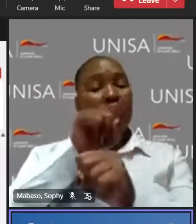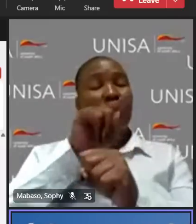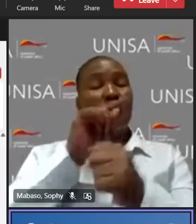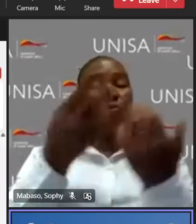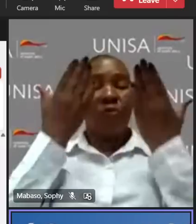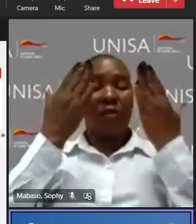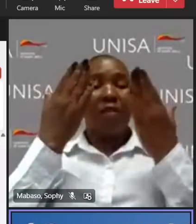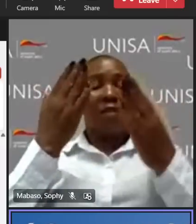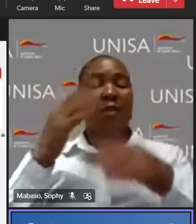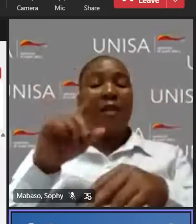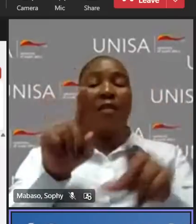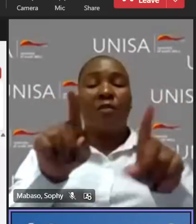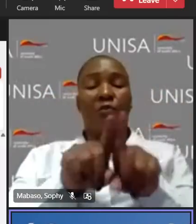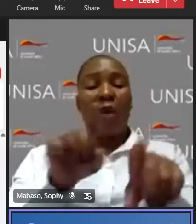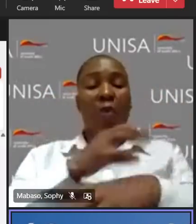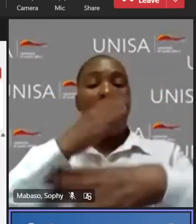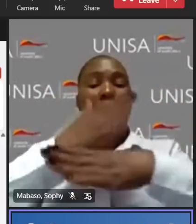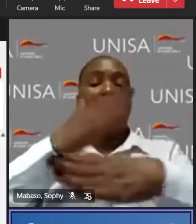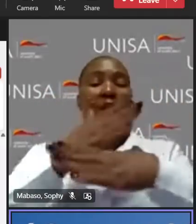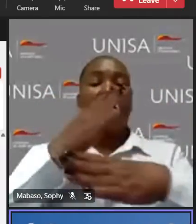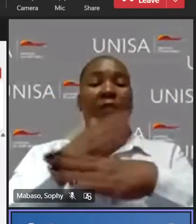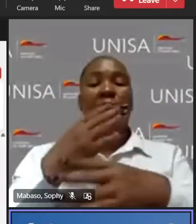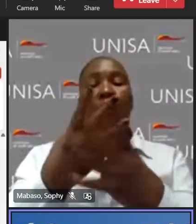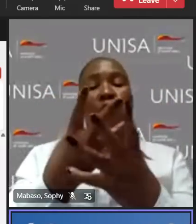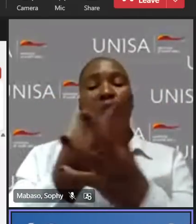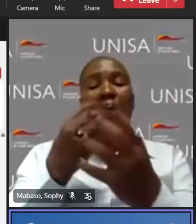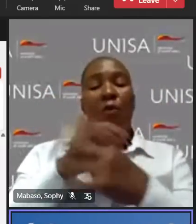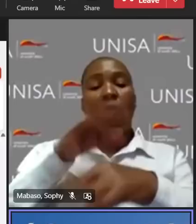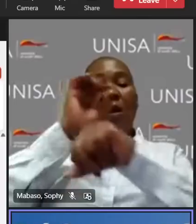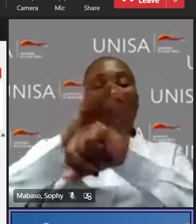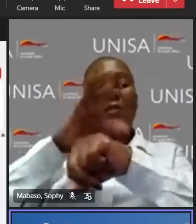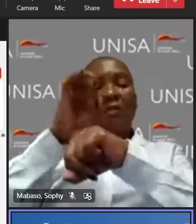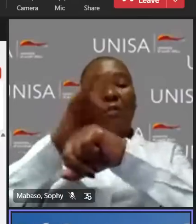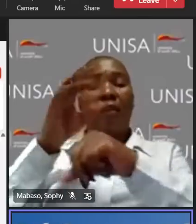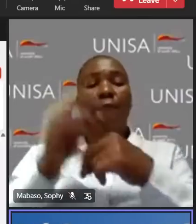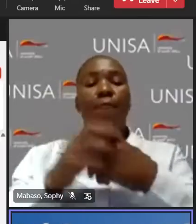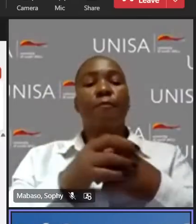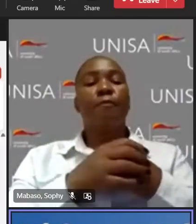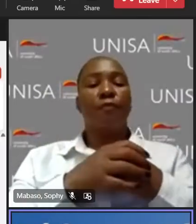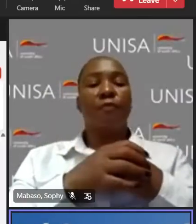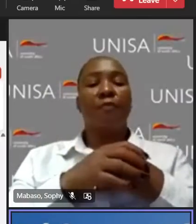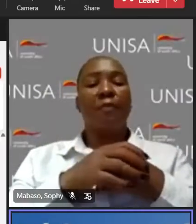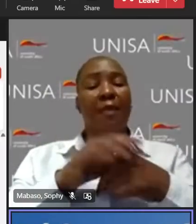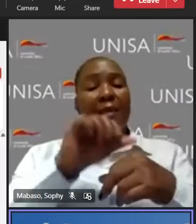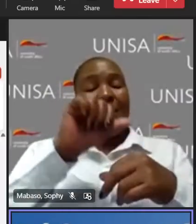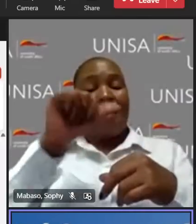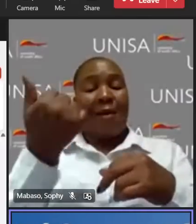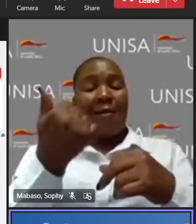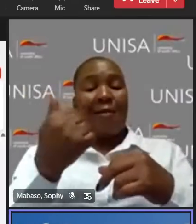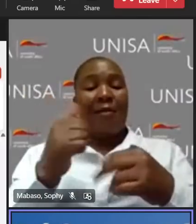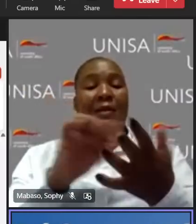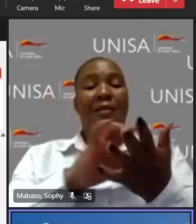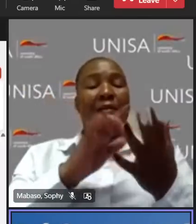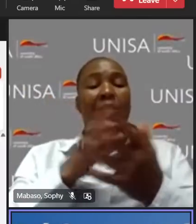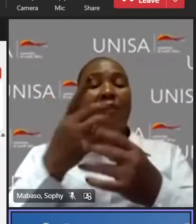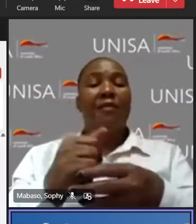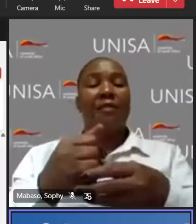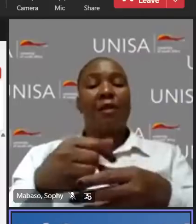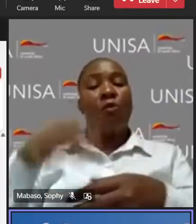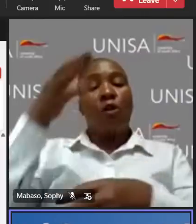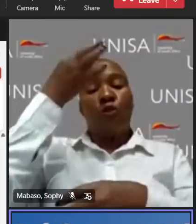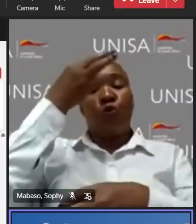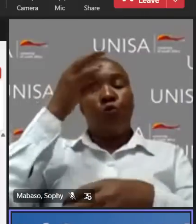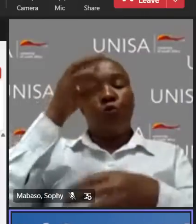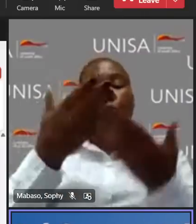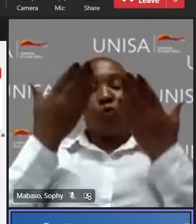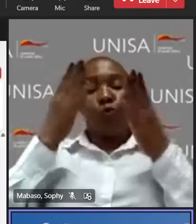Hence, we work very close with counseling. Then our other section is our student governance